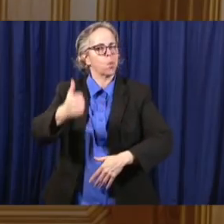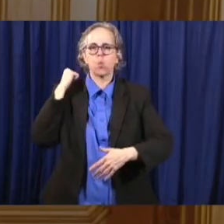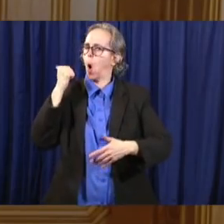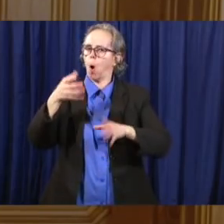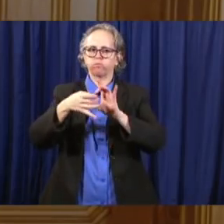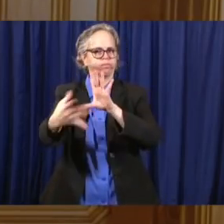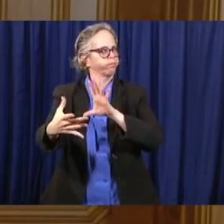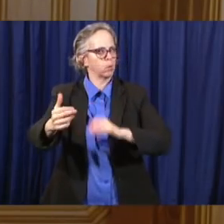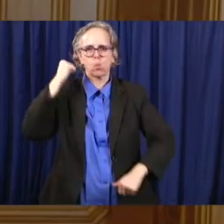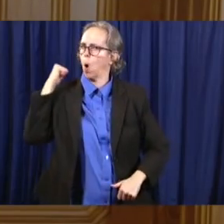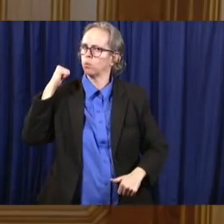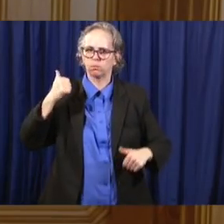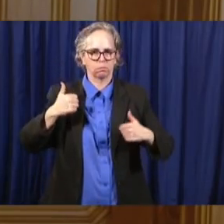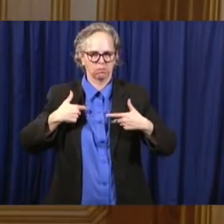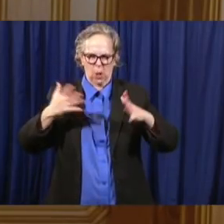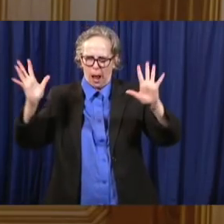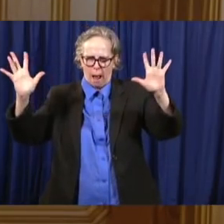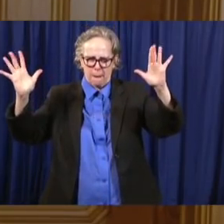We screened out